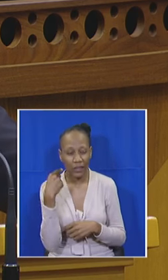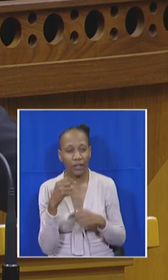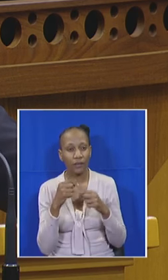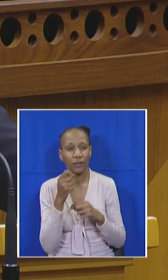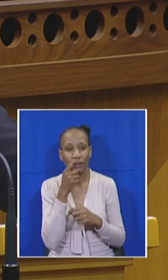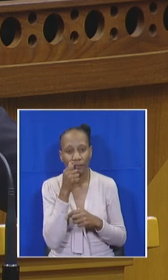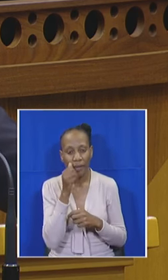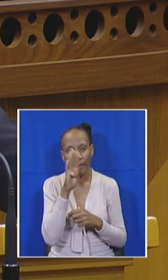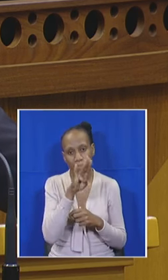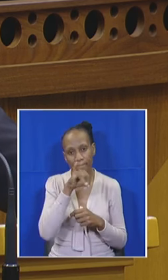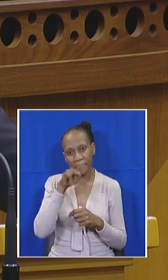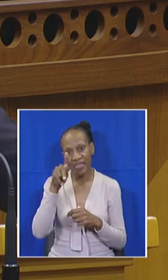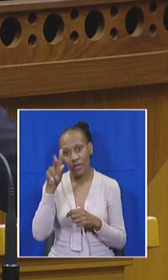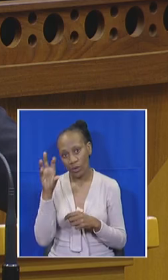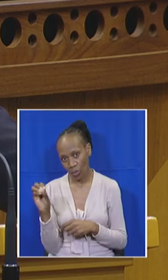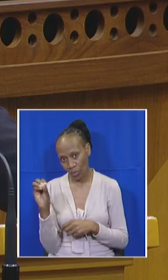Stephen Biko